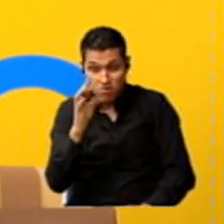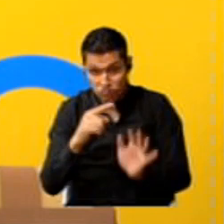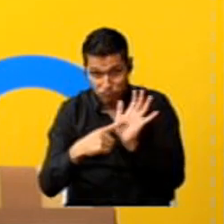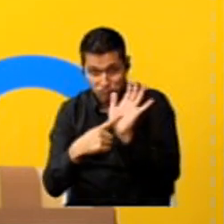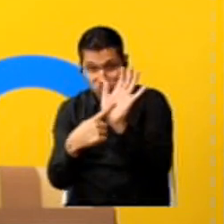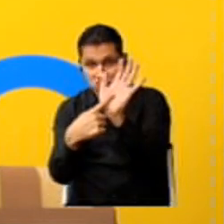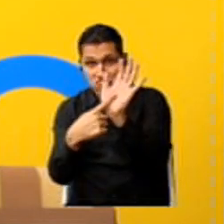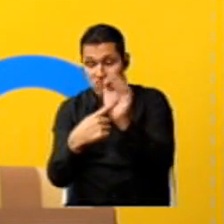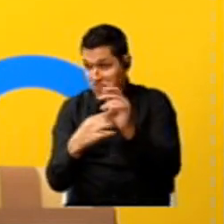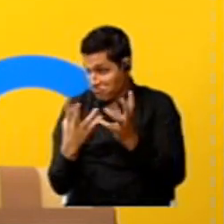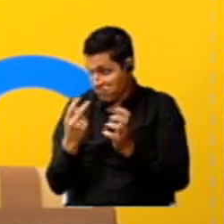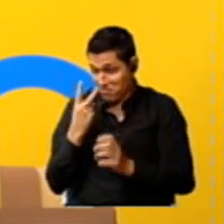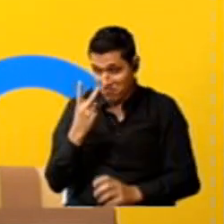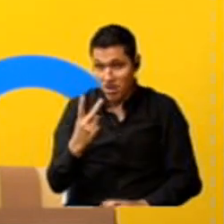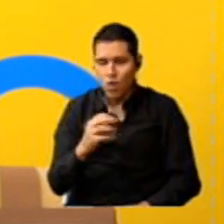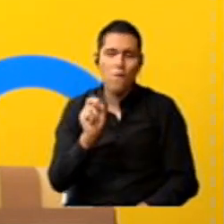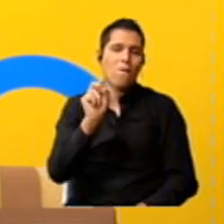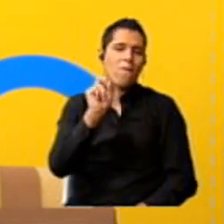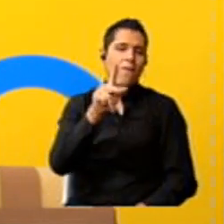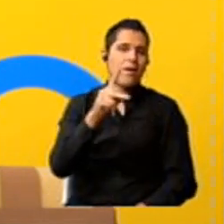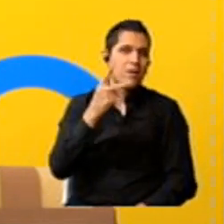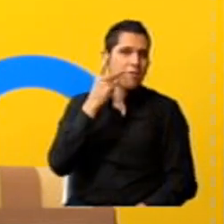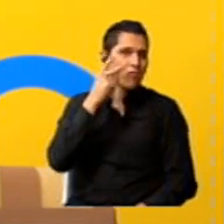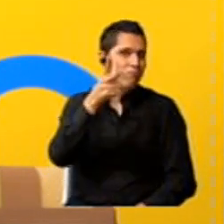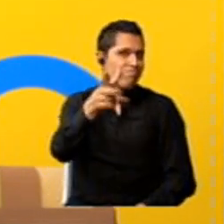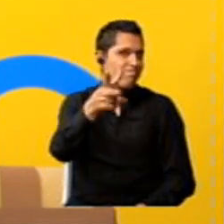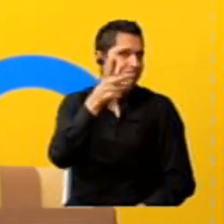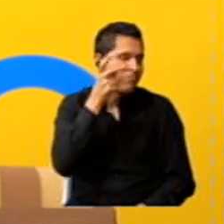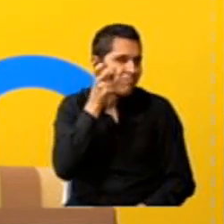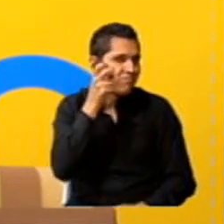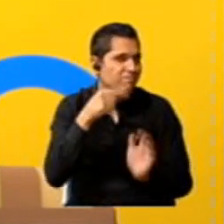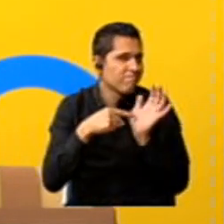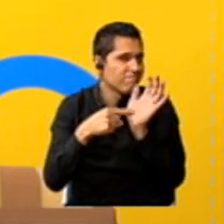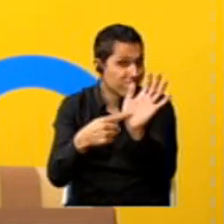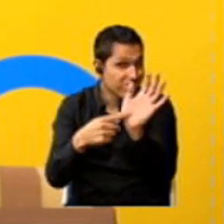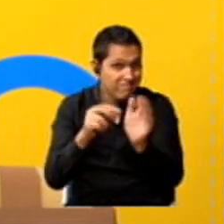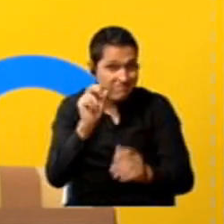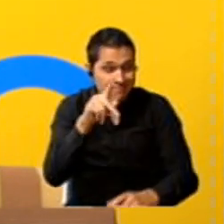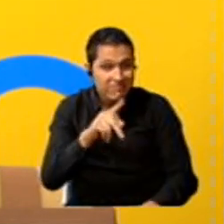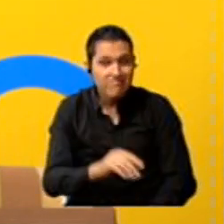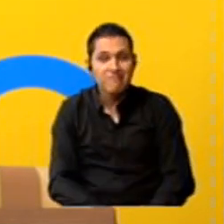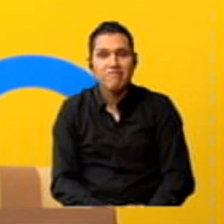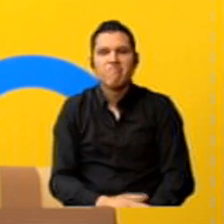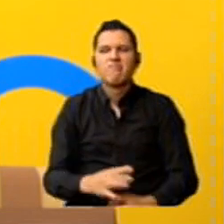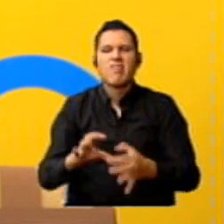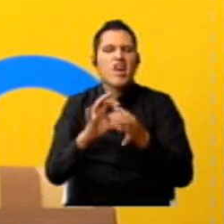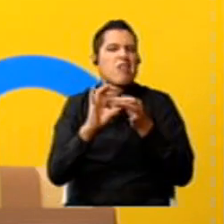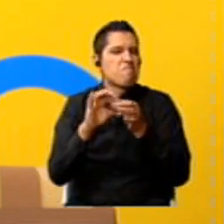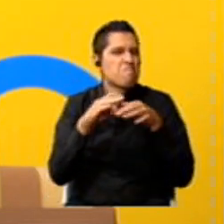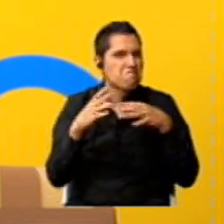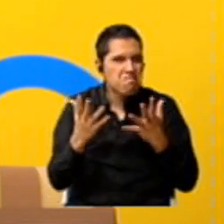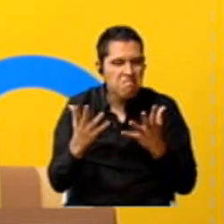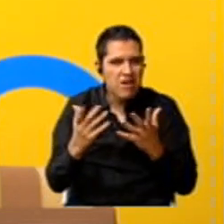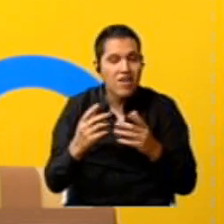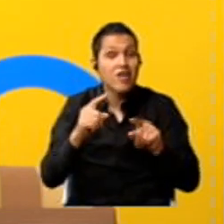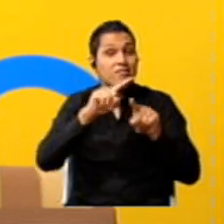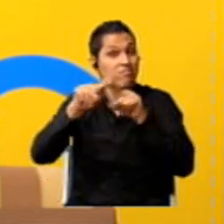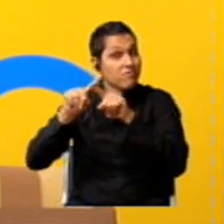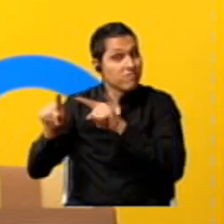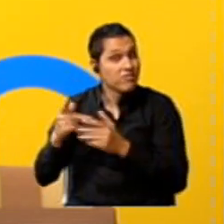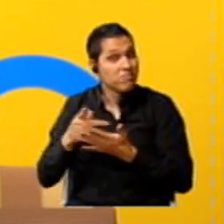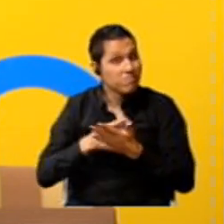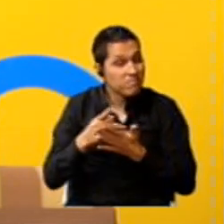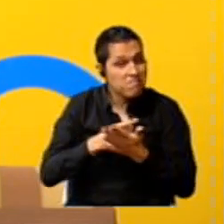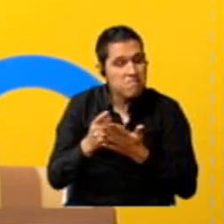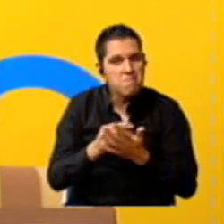presentation? Yeah. Okay, let's watch a presentation about different provinces where